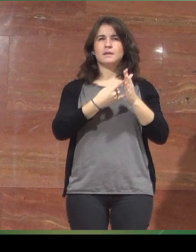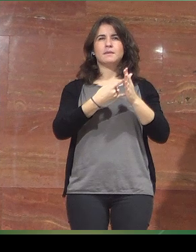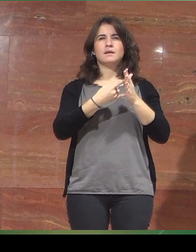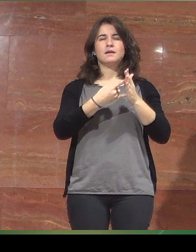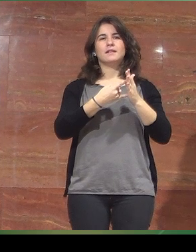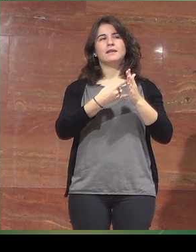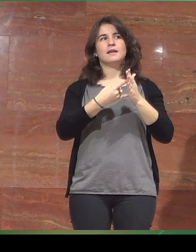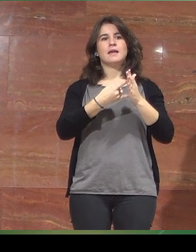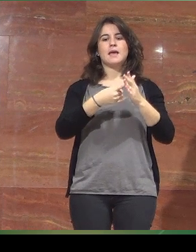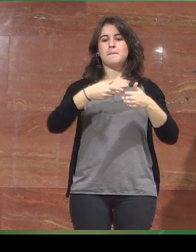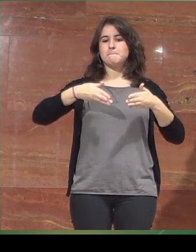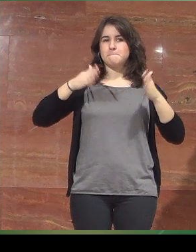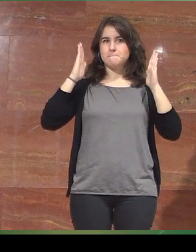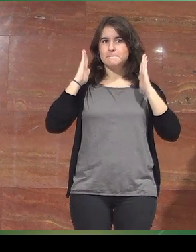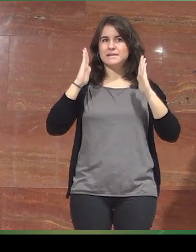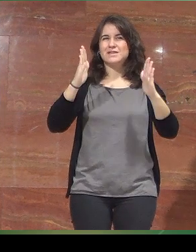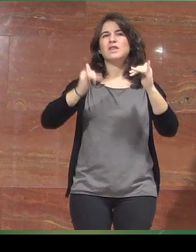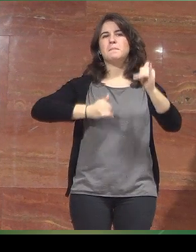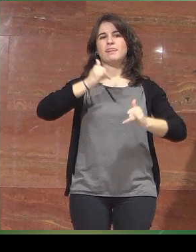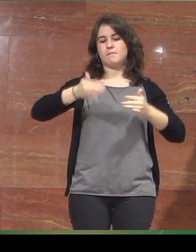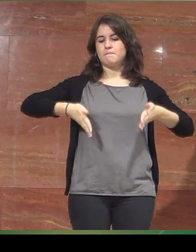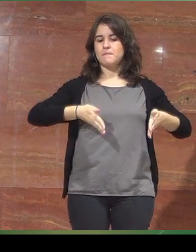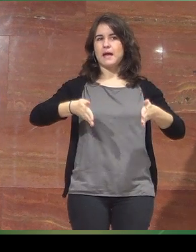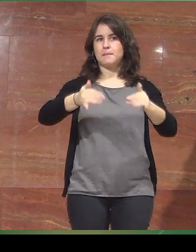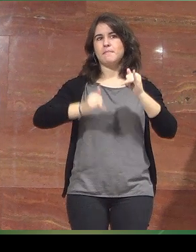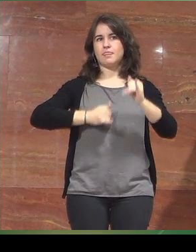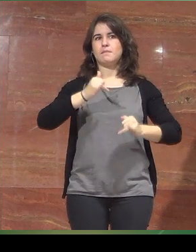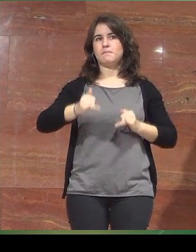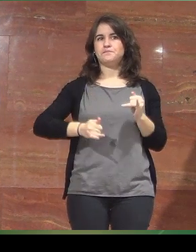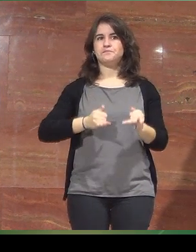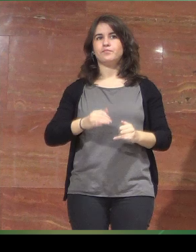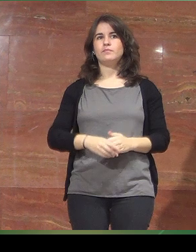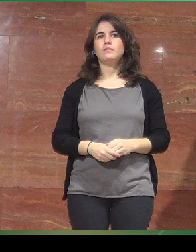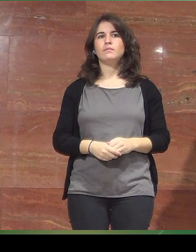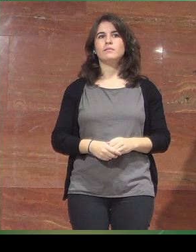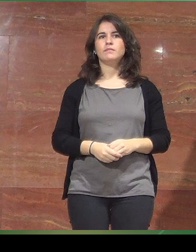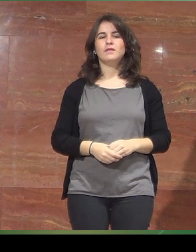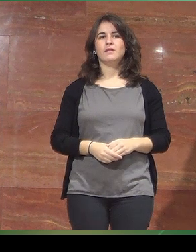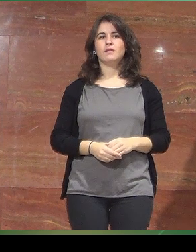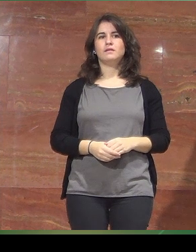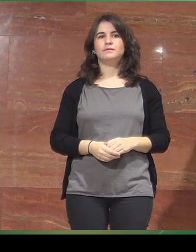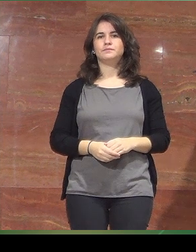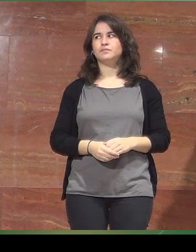Now, we also independently developed a prototype for a digital smartphone app,